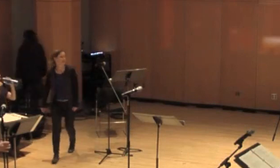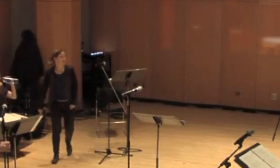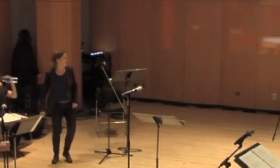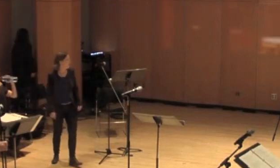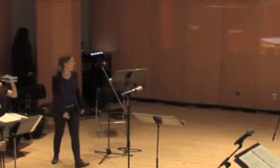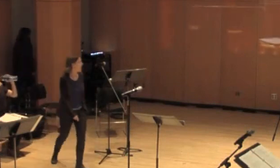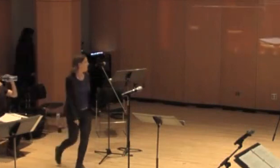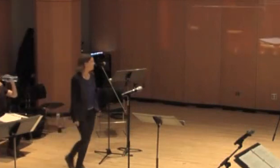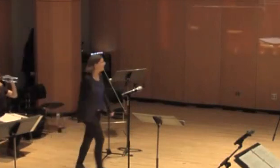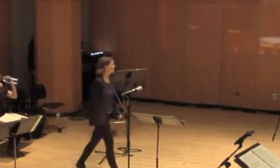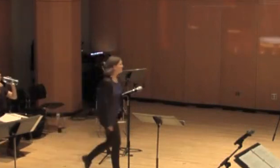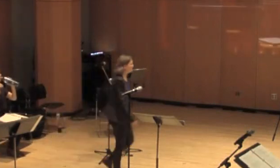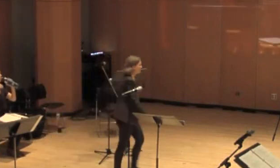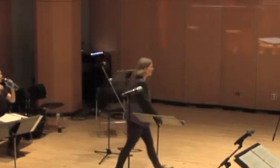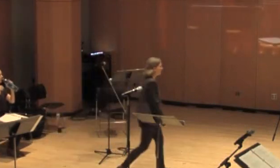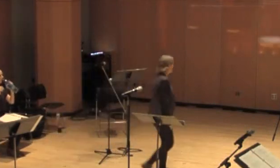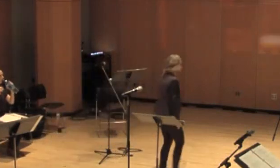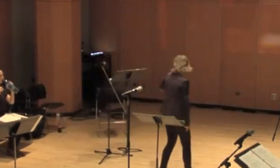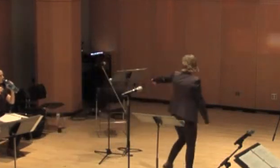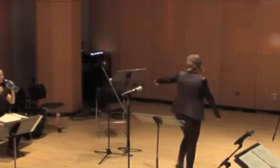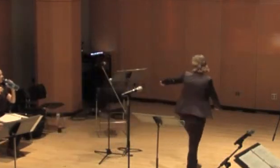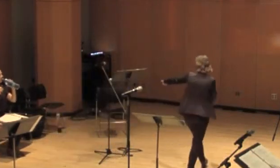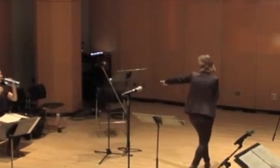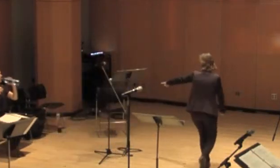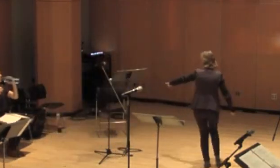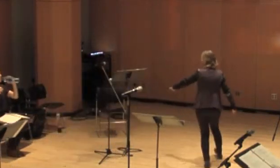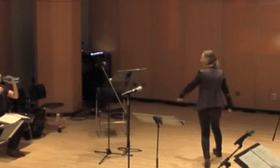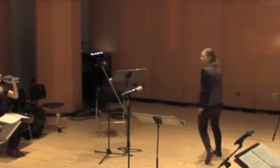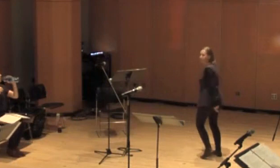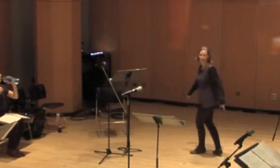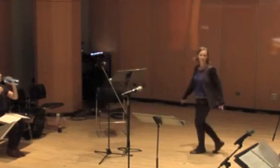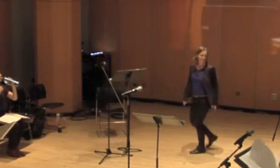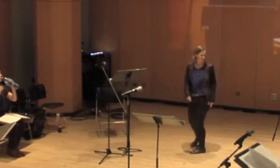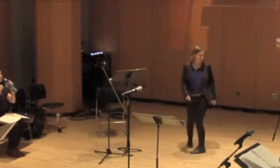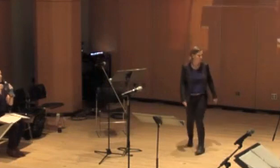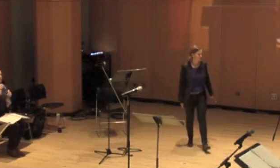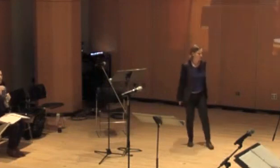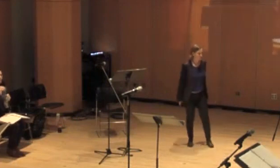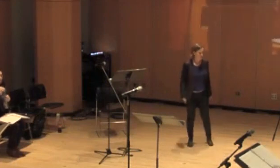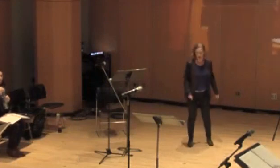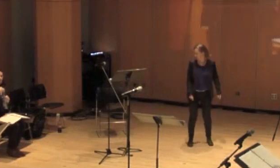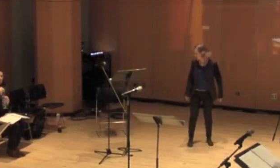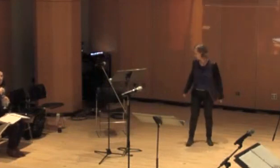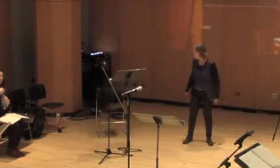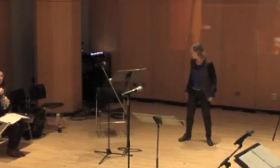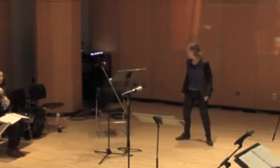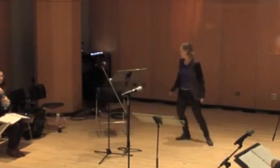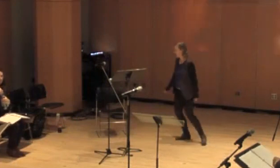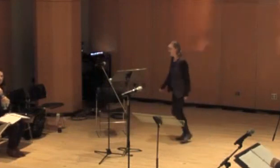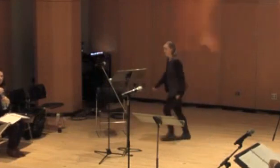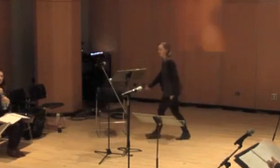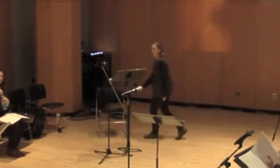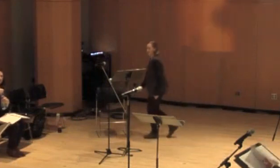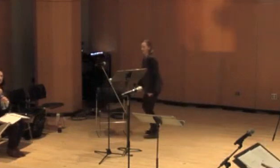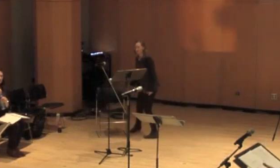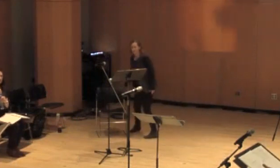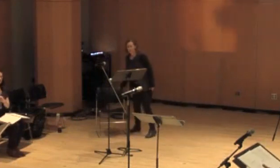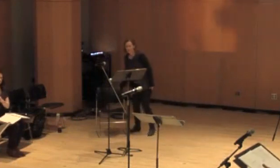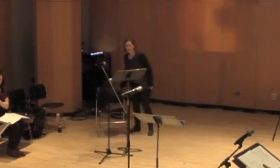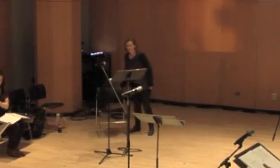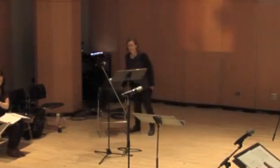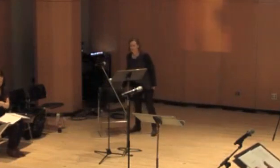Sarah yeah where's the old man the older man okay okay right yeah yeah let